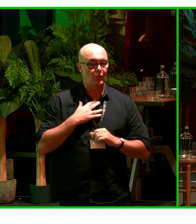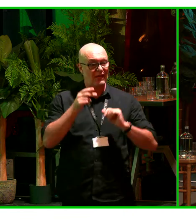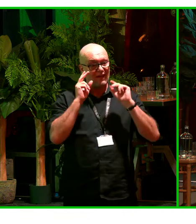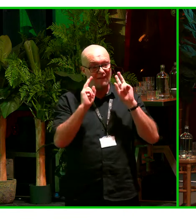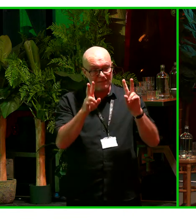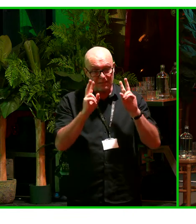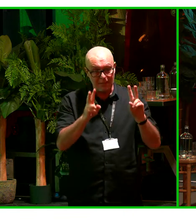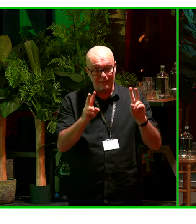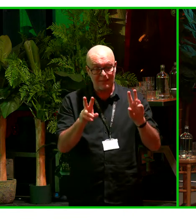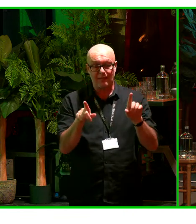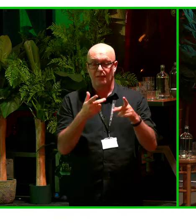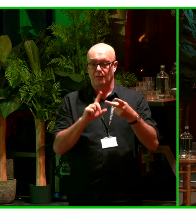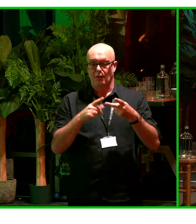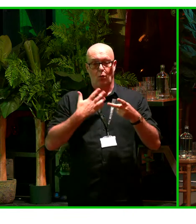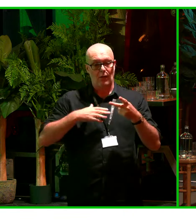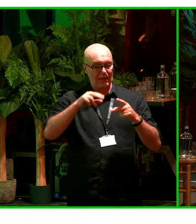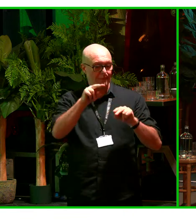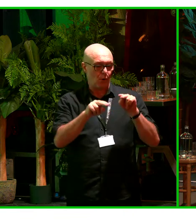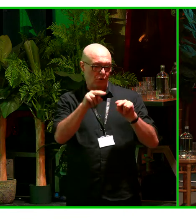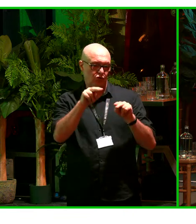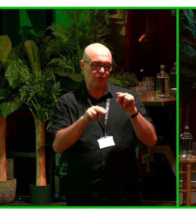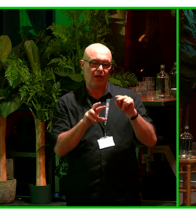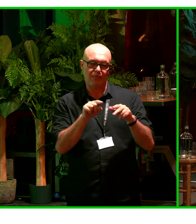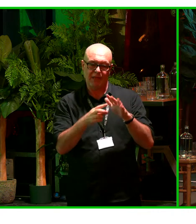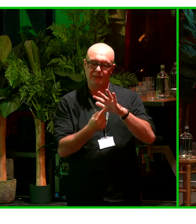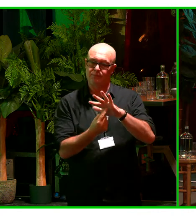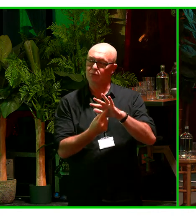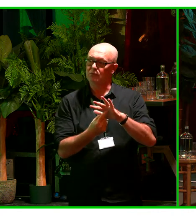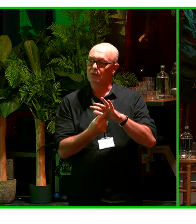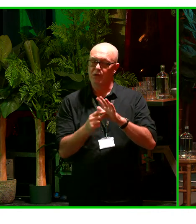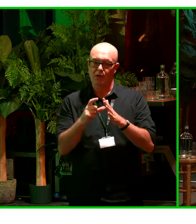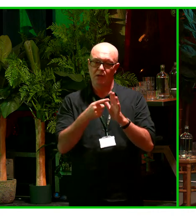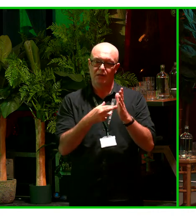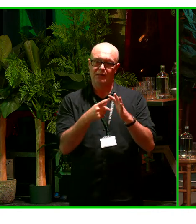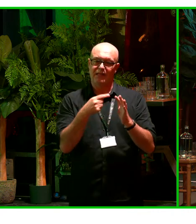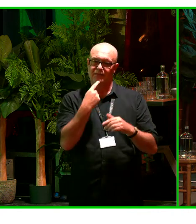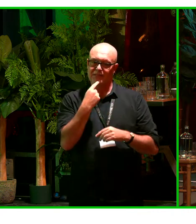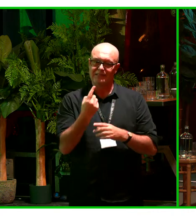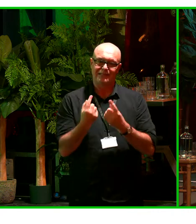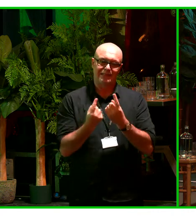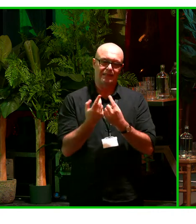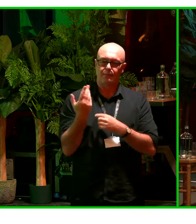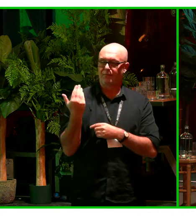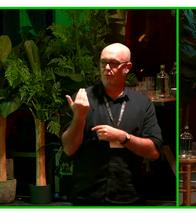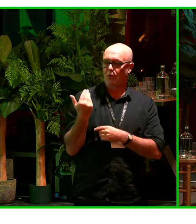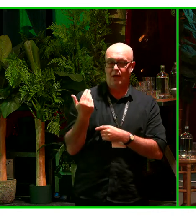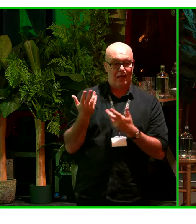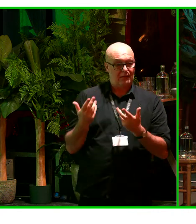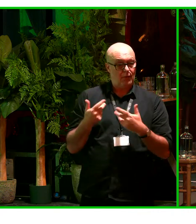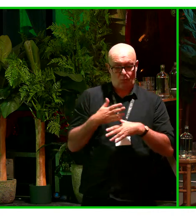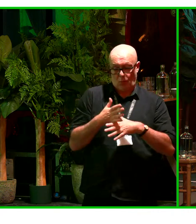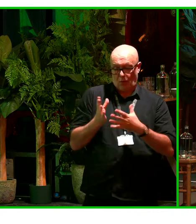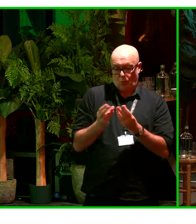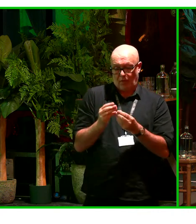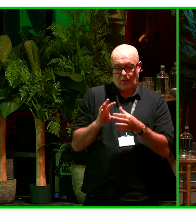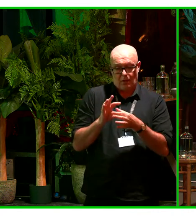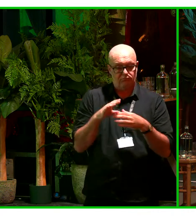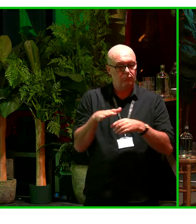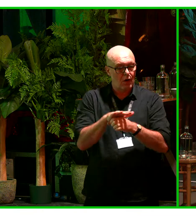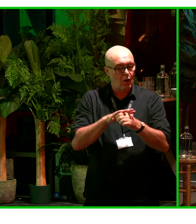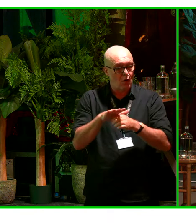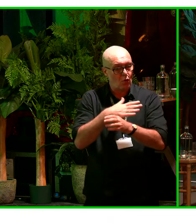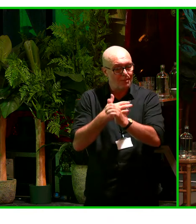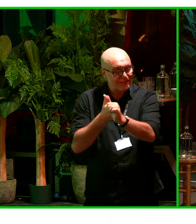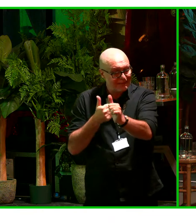of our network is absolutely crucial to us. And Dave said something earlier about, you know, we're already working with local businesses and we're already working